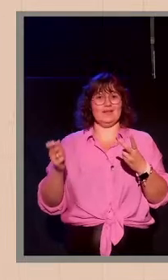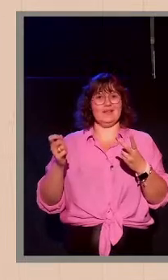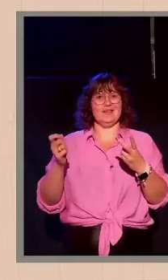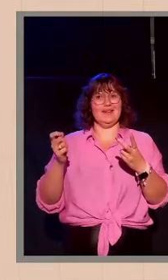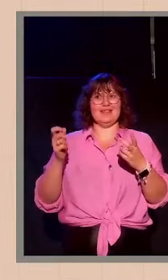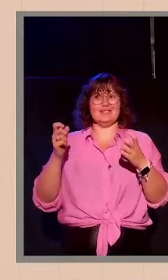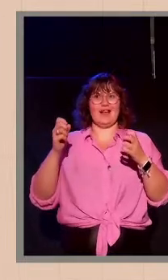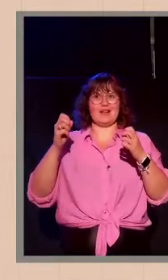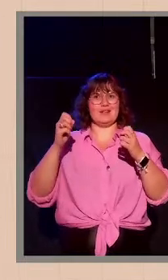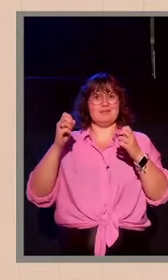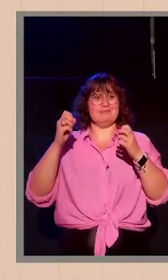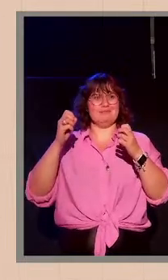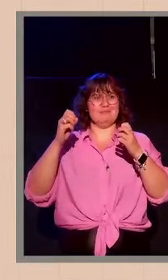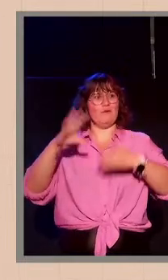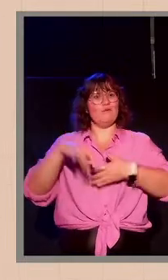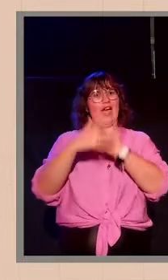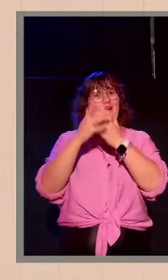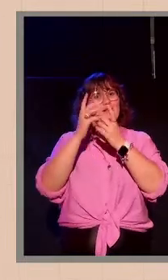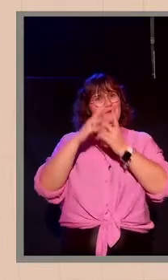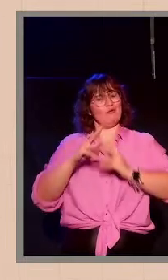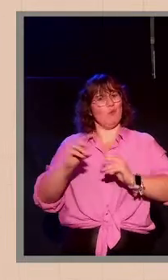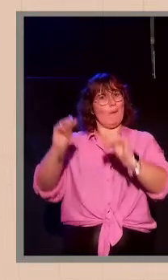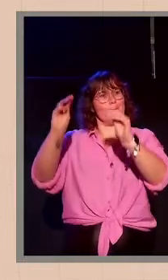is a little bell tree.